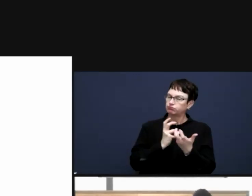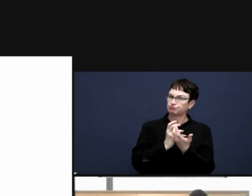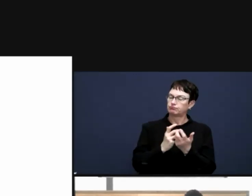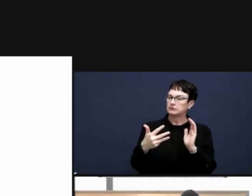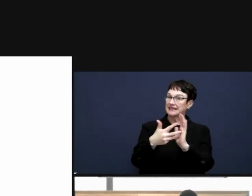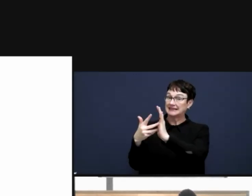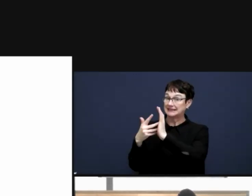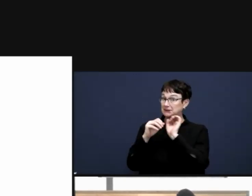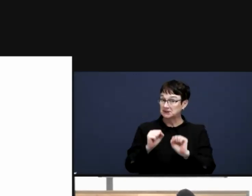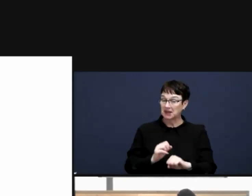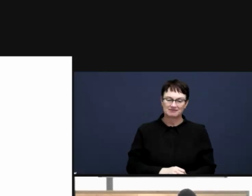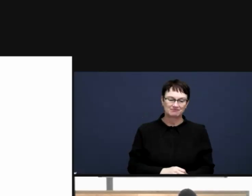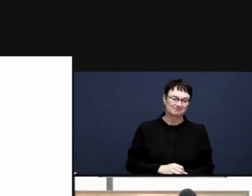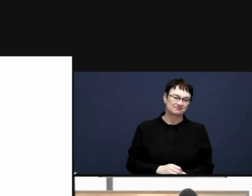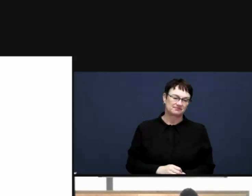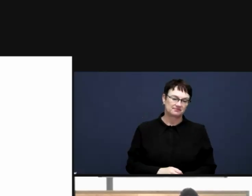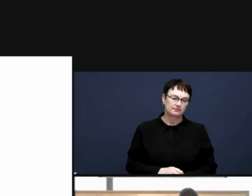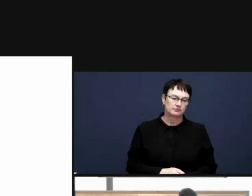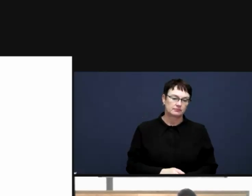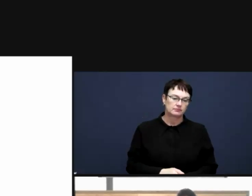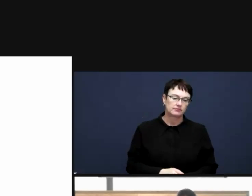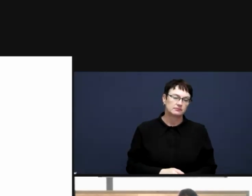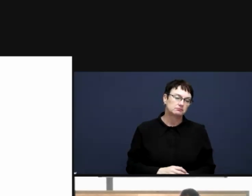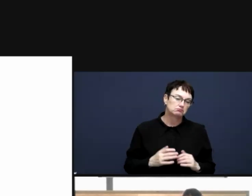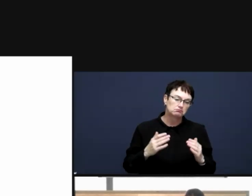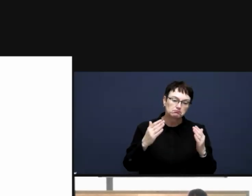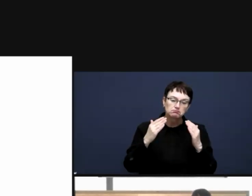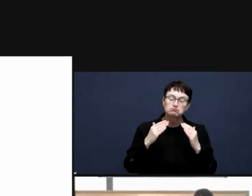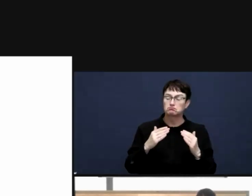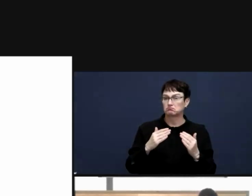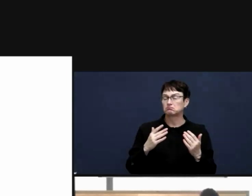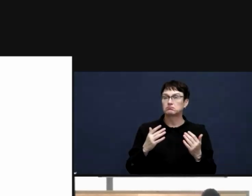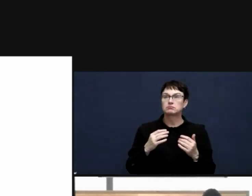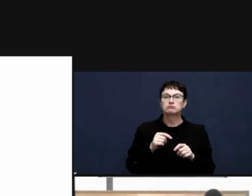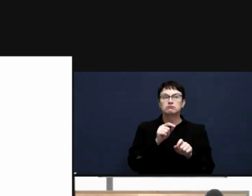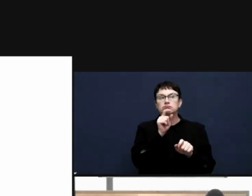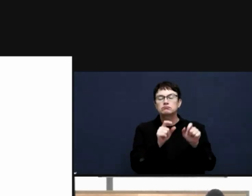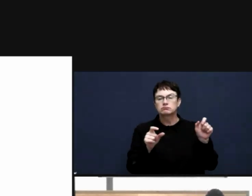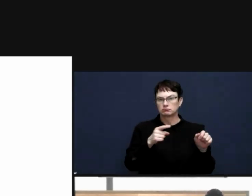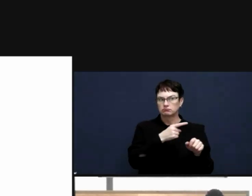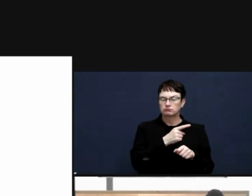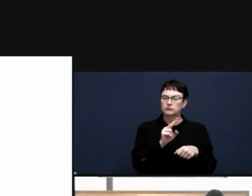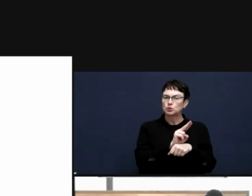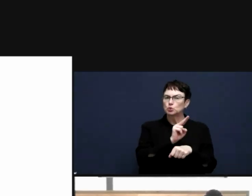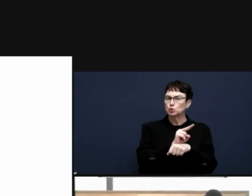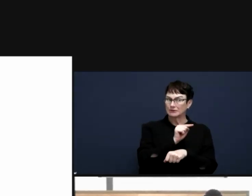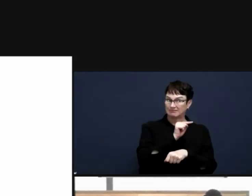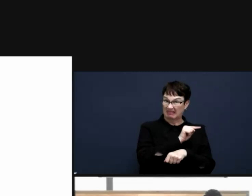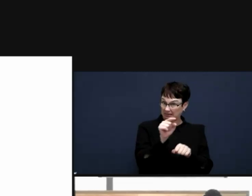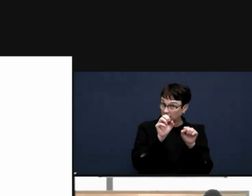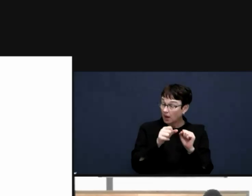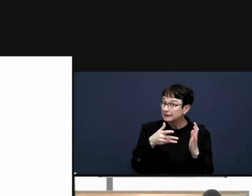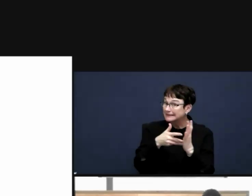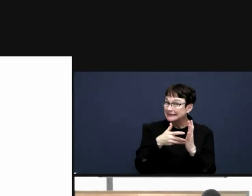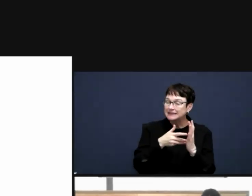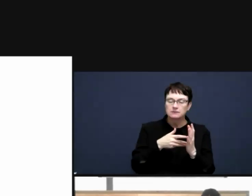Yeah, then user testing. Not that many apps are ready for user testing. It's great for awareness,